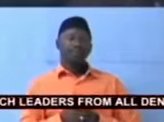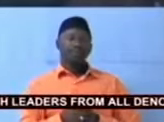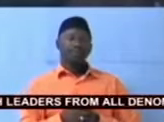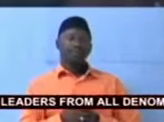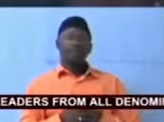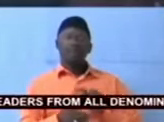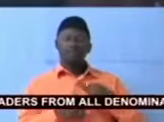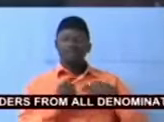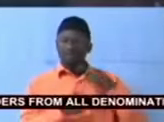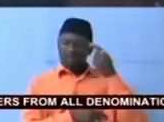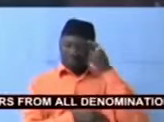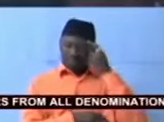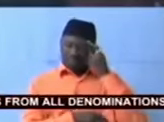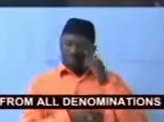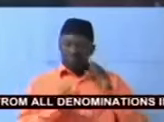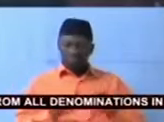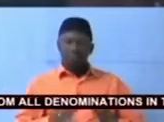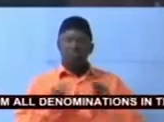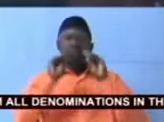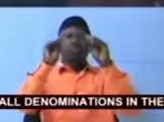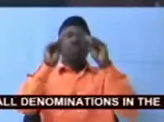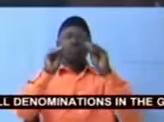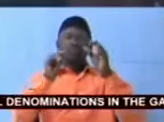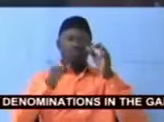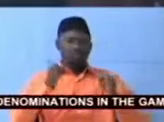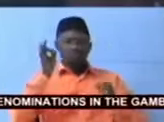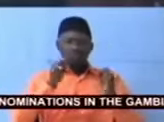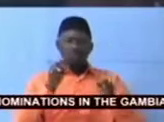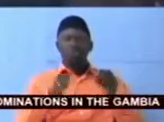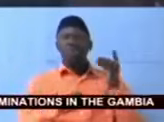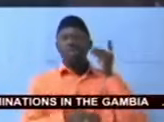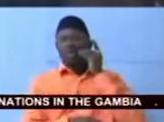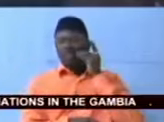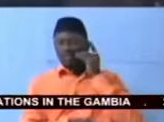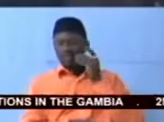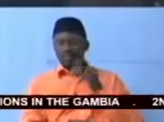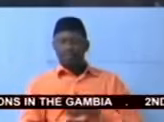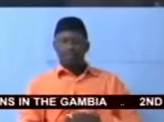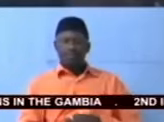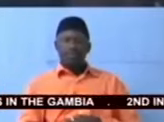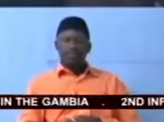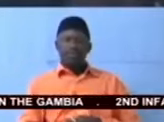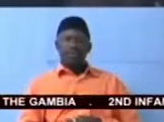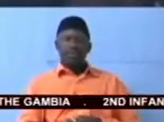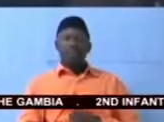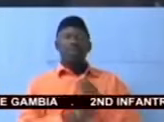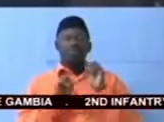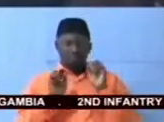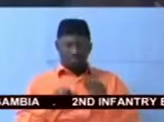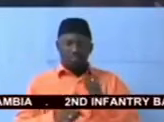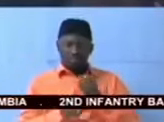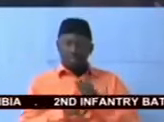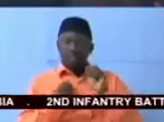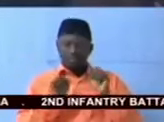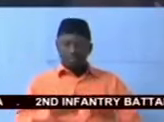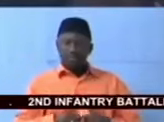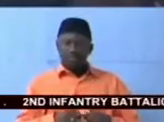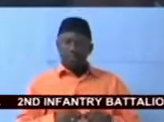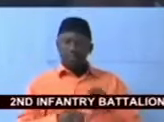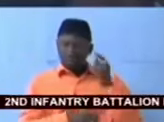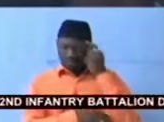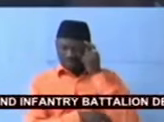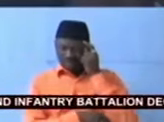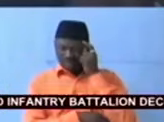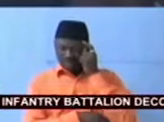matter. Ci la xalat nak nene ma toxal nak lawo bobu. So as to decide what will be the most appropriate